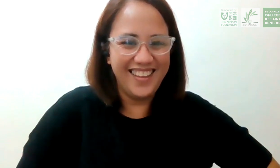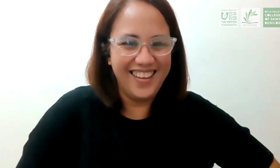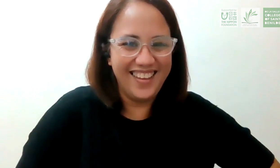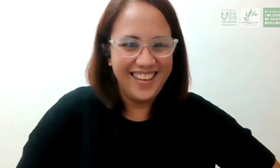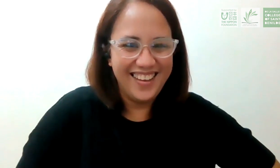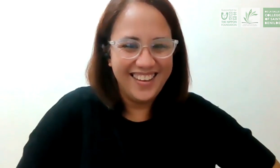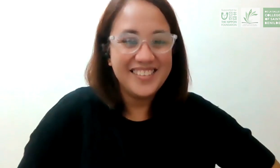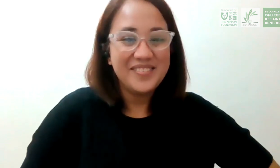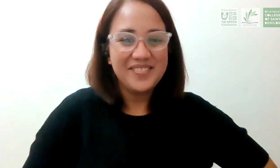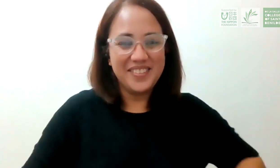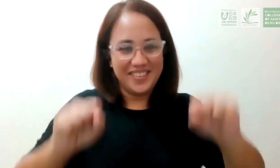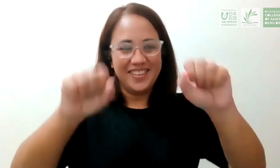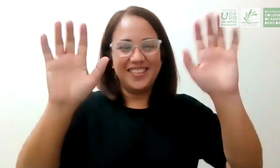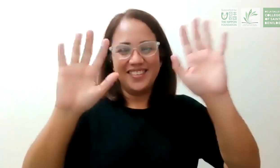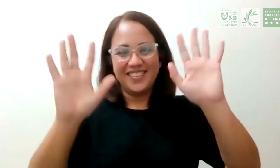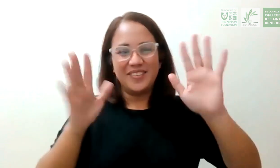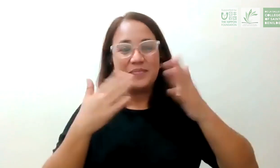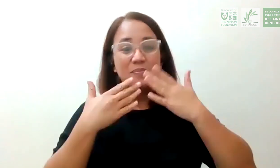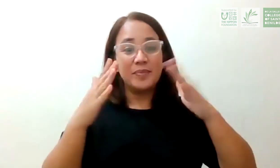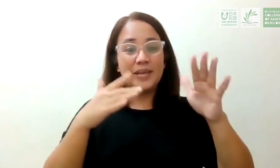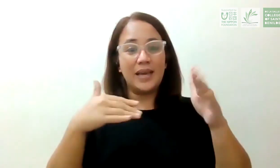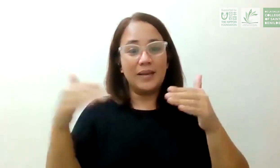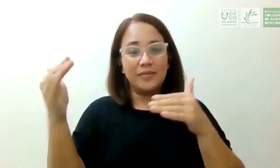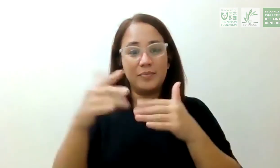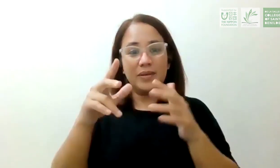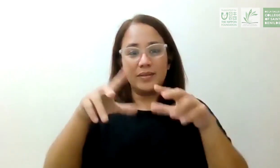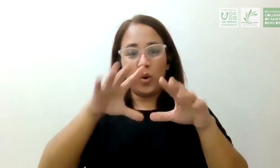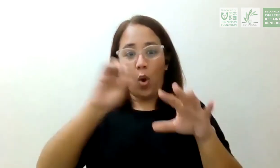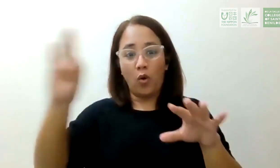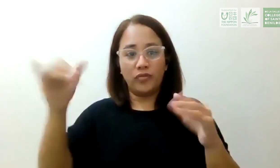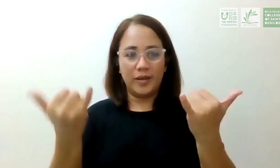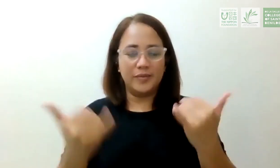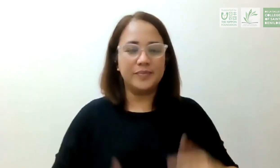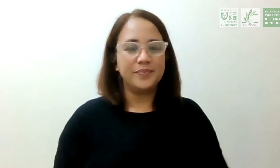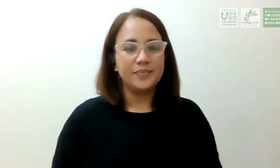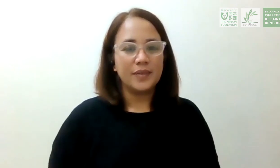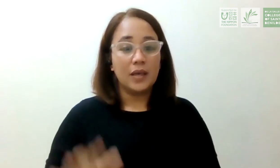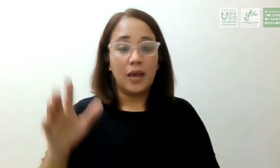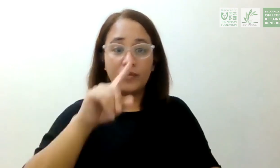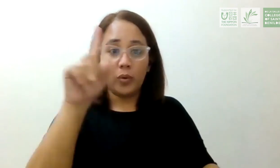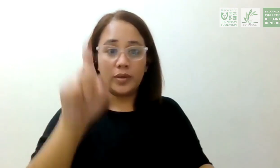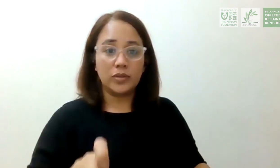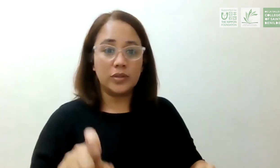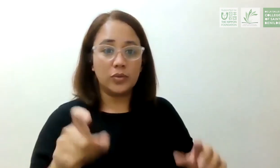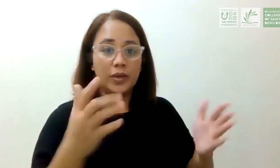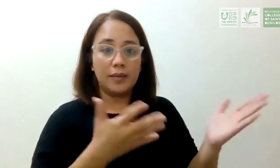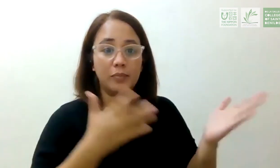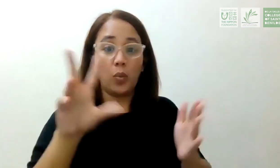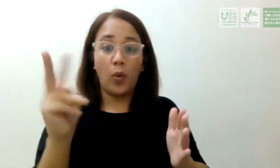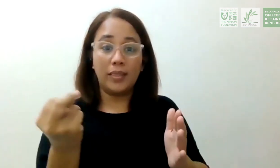Yes, okay. I'm gonna go ahead and sign off, and if you have any questions, we can bring it up on